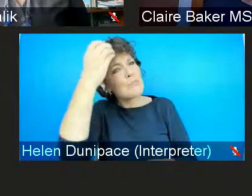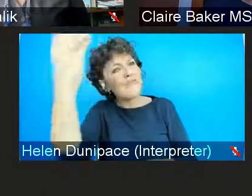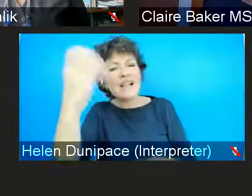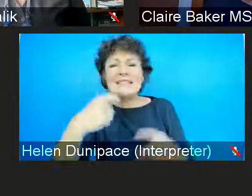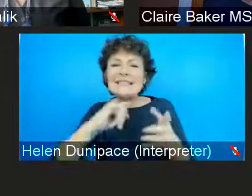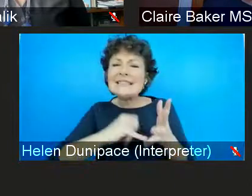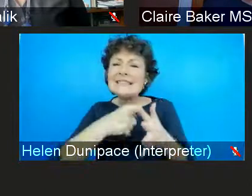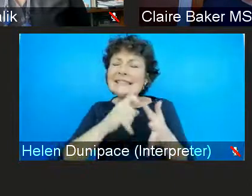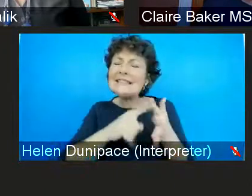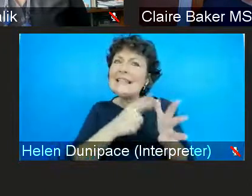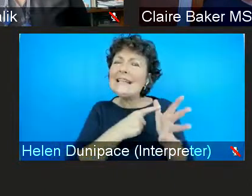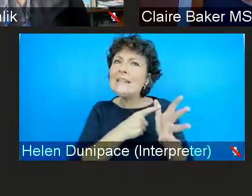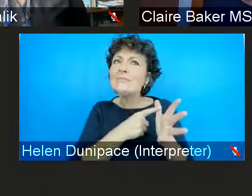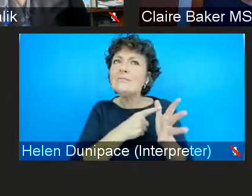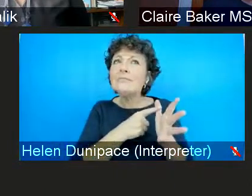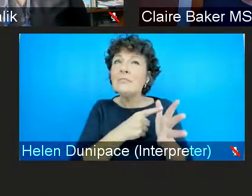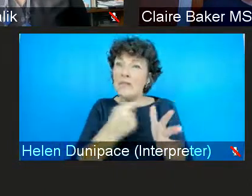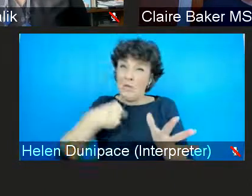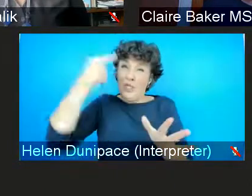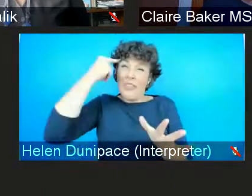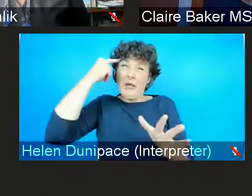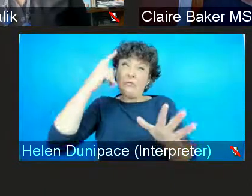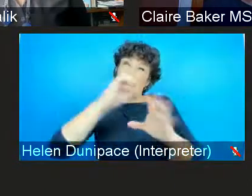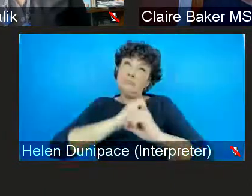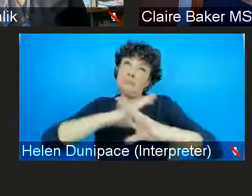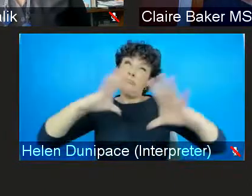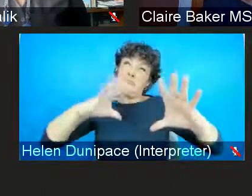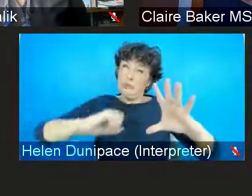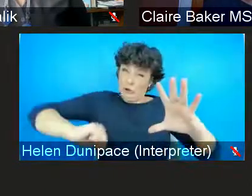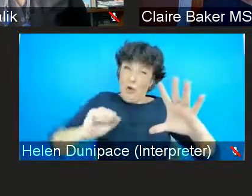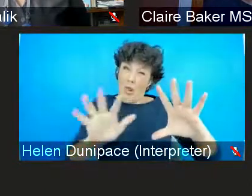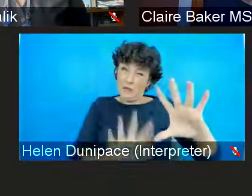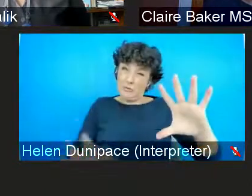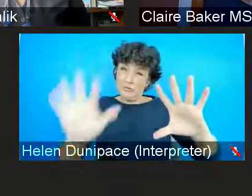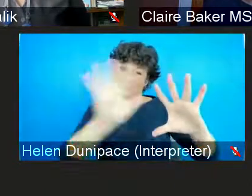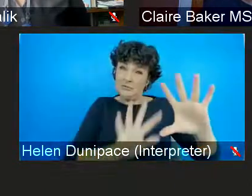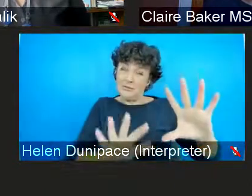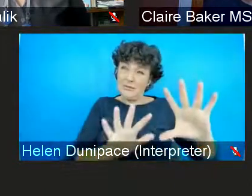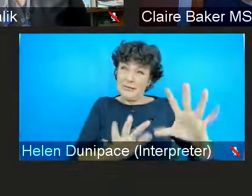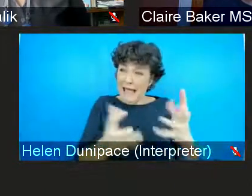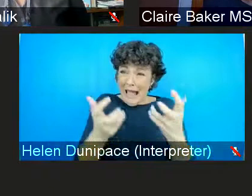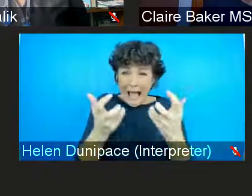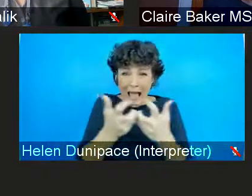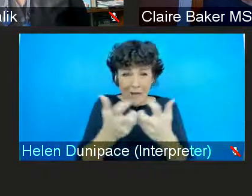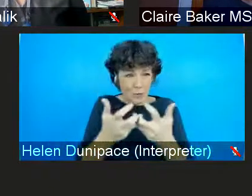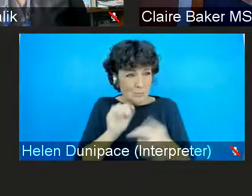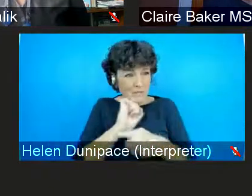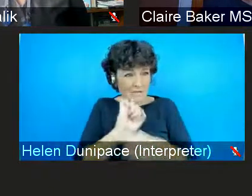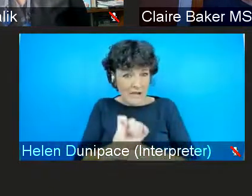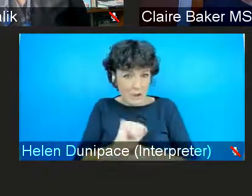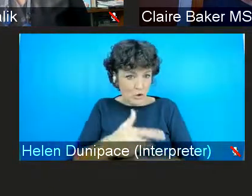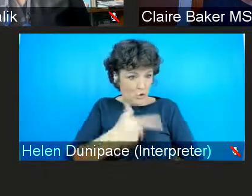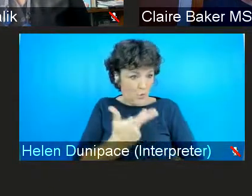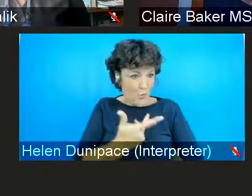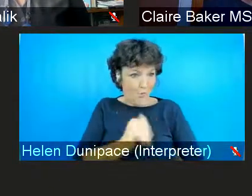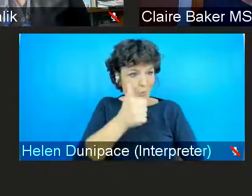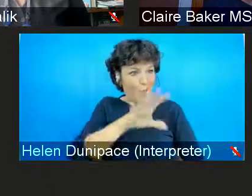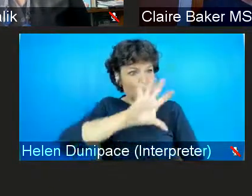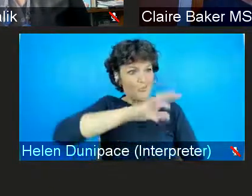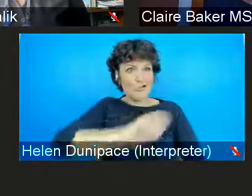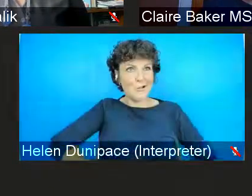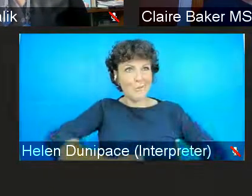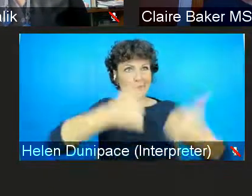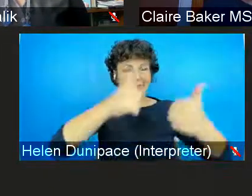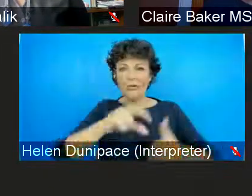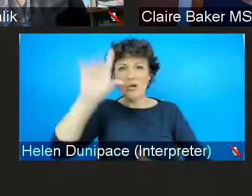of a just transition within Scotland, how do we prevent regional inequalities exacerbating? And other